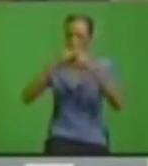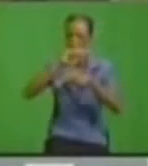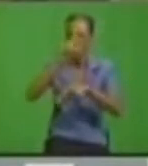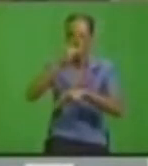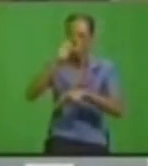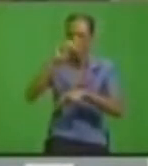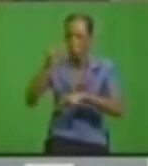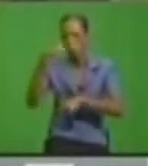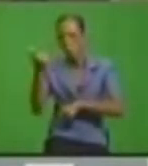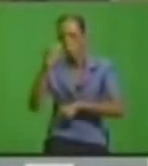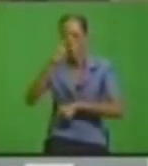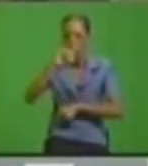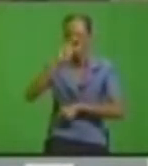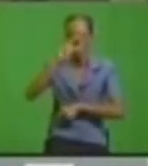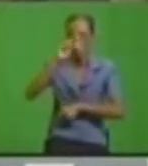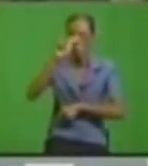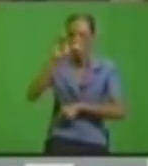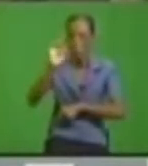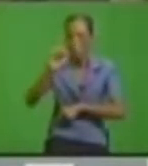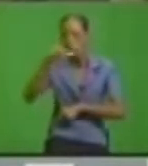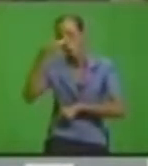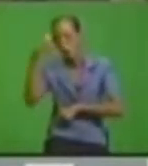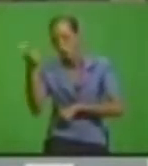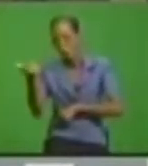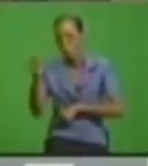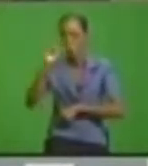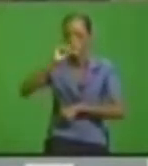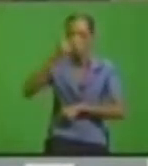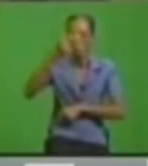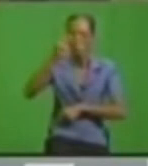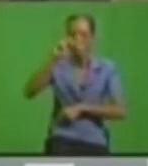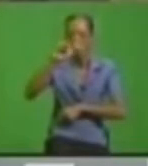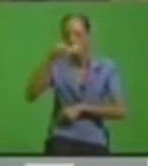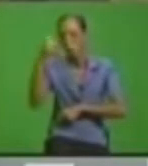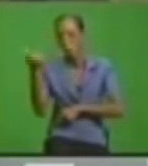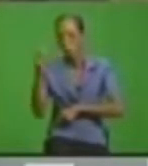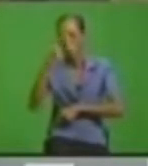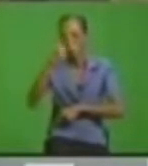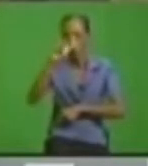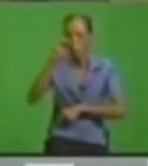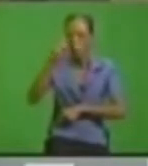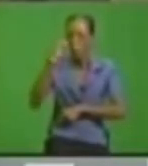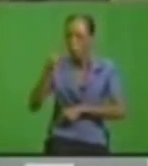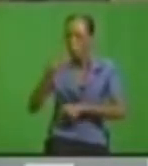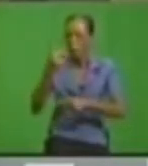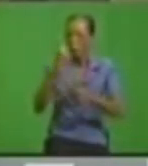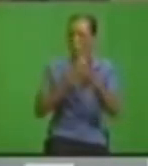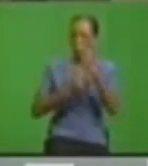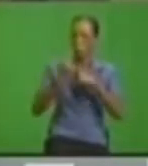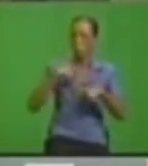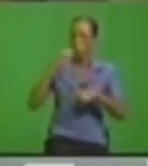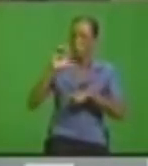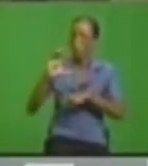President Mugabe, and the presidents of Ghana, Zambia, and Uganda. And they all asked, "How